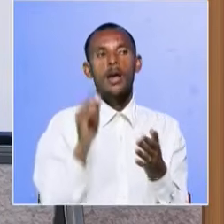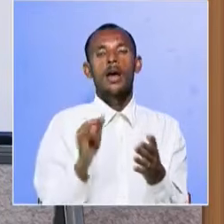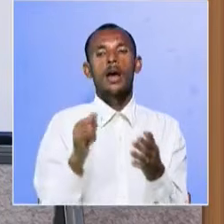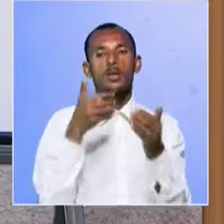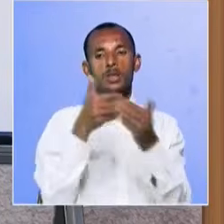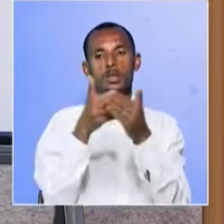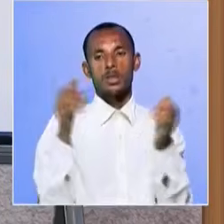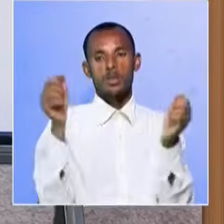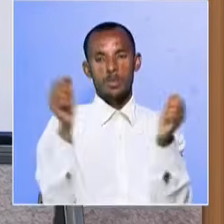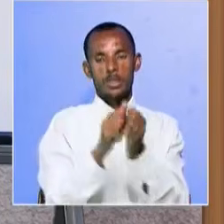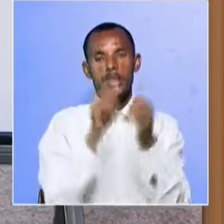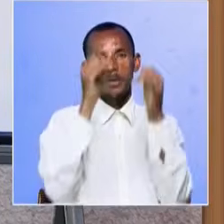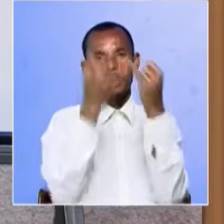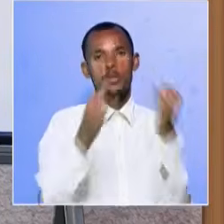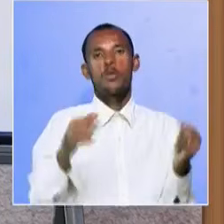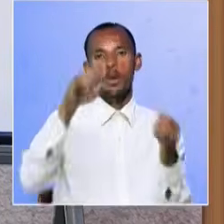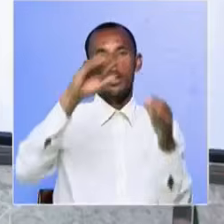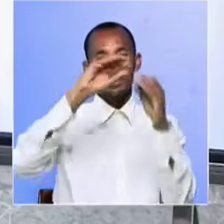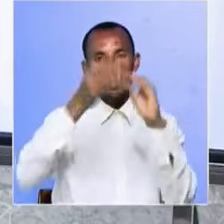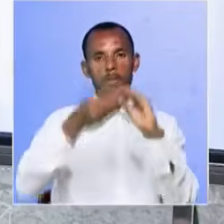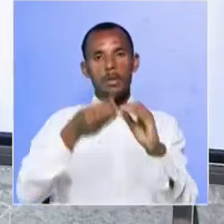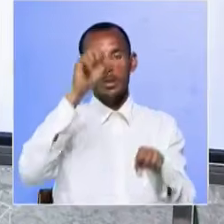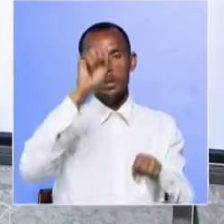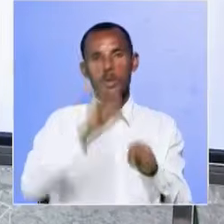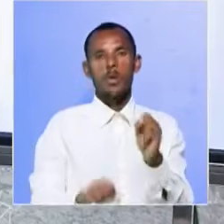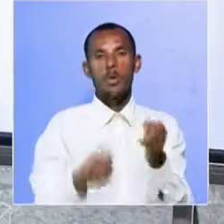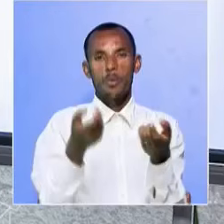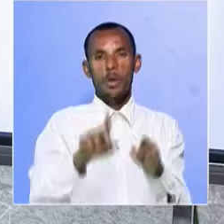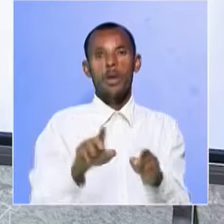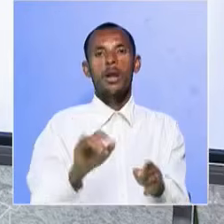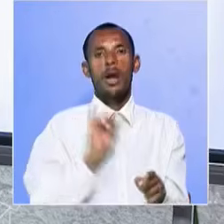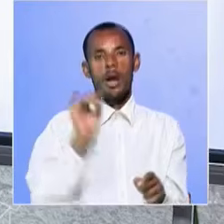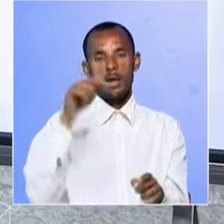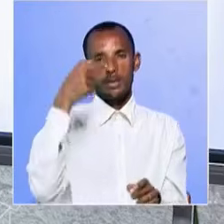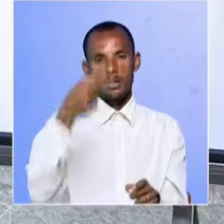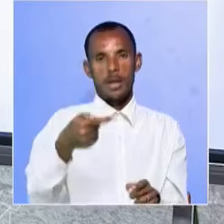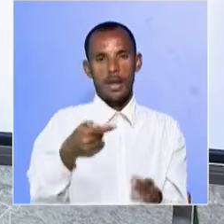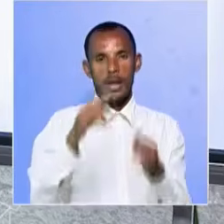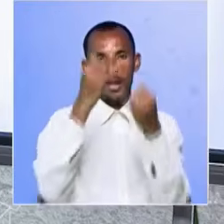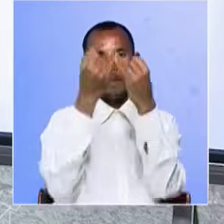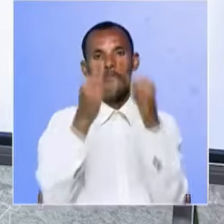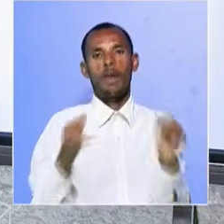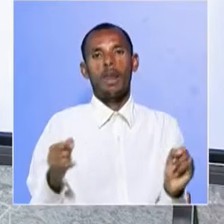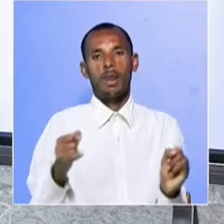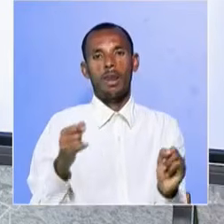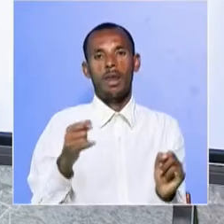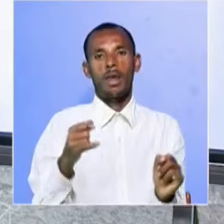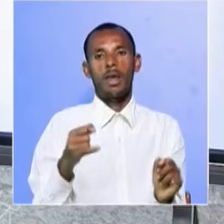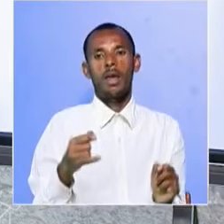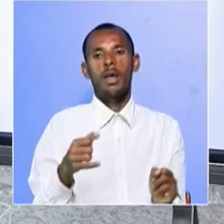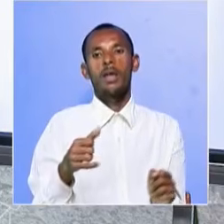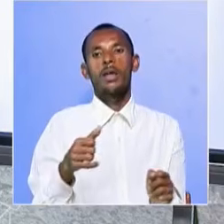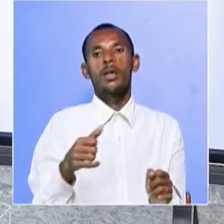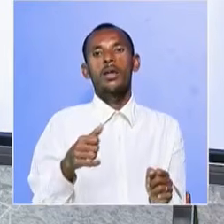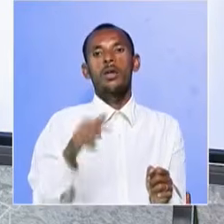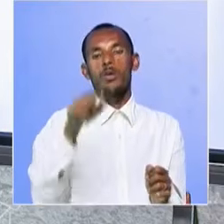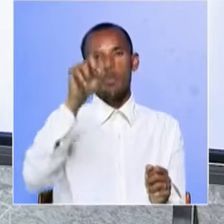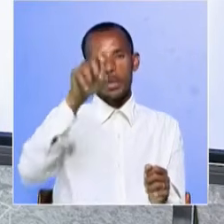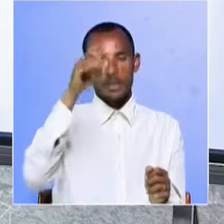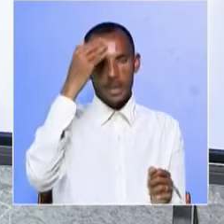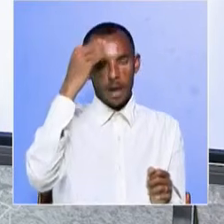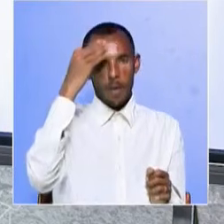with divisions of rational numbers. So whenever I say dividend, you understand